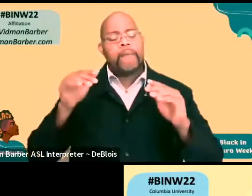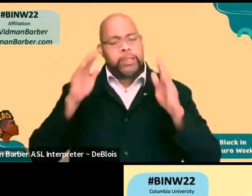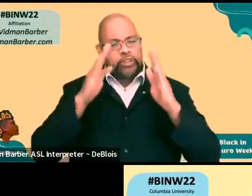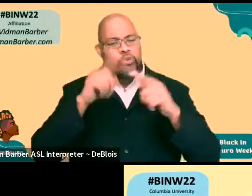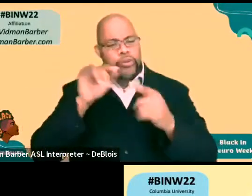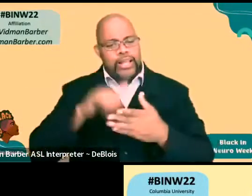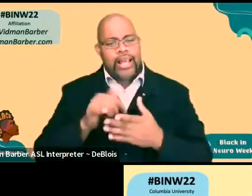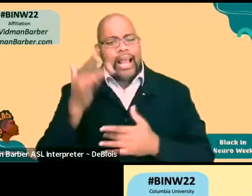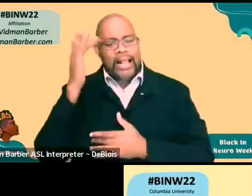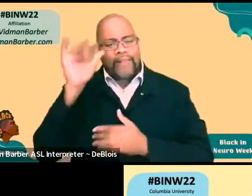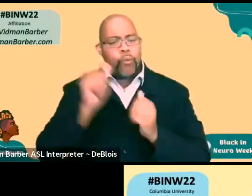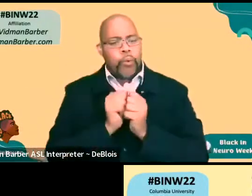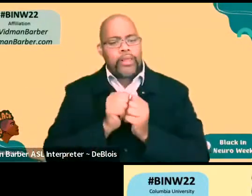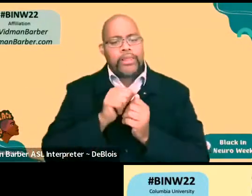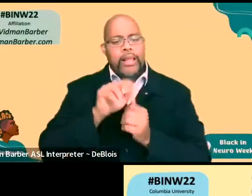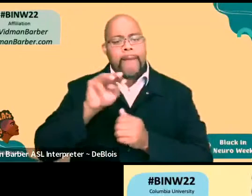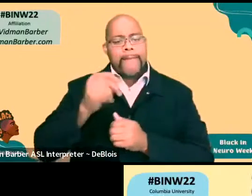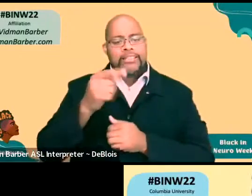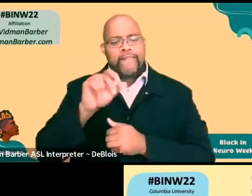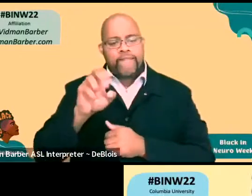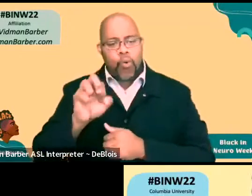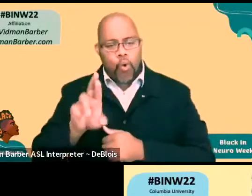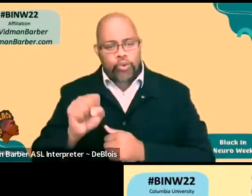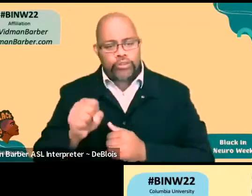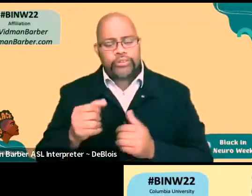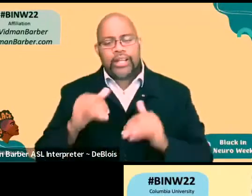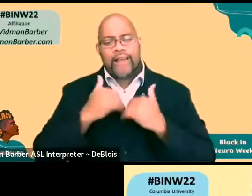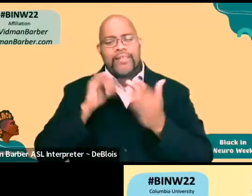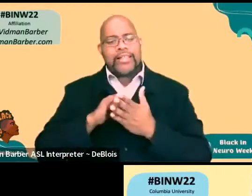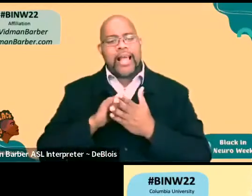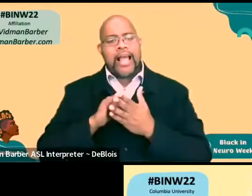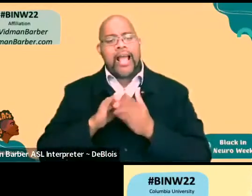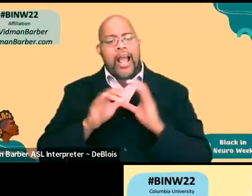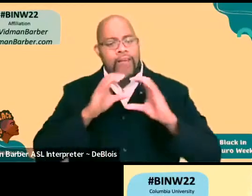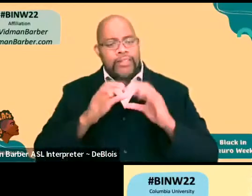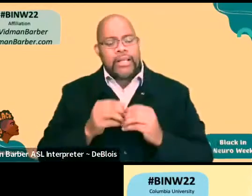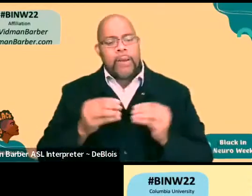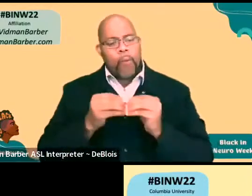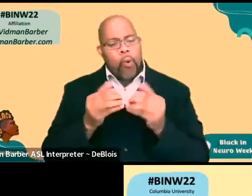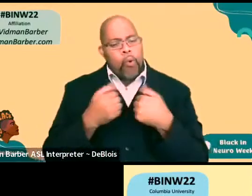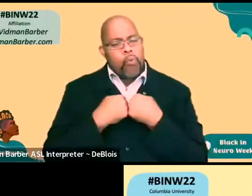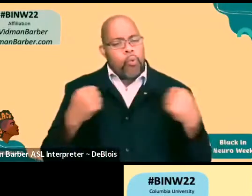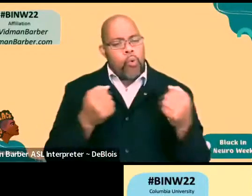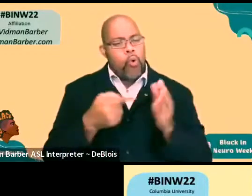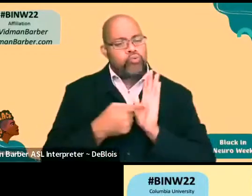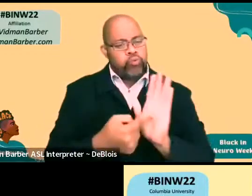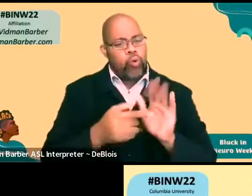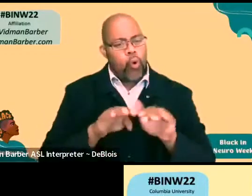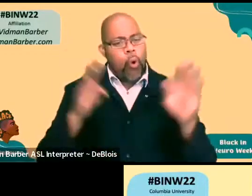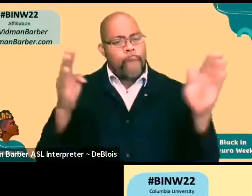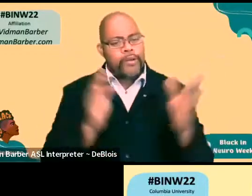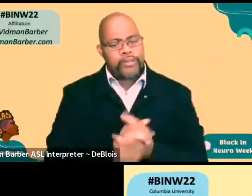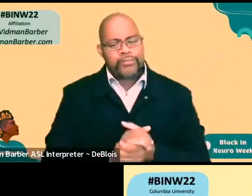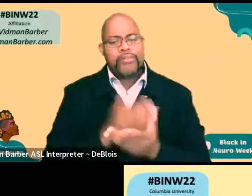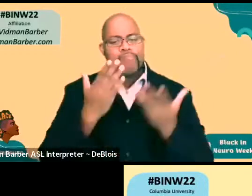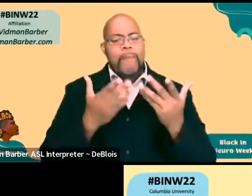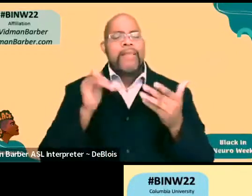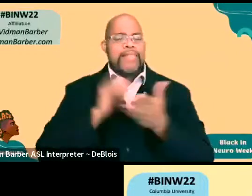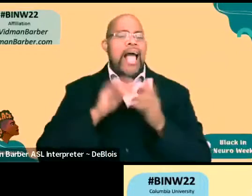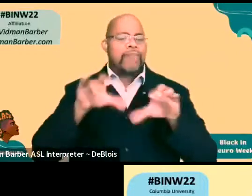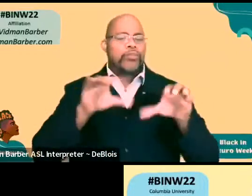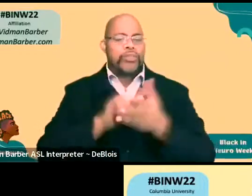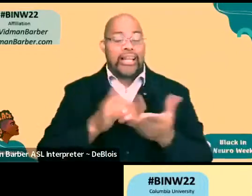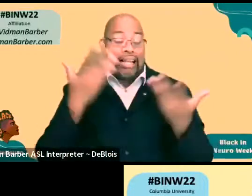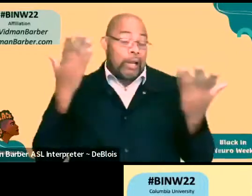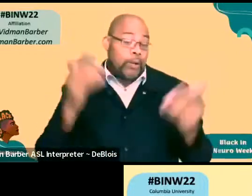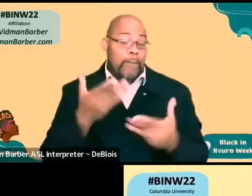being clever with your metaphors and just having those conversations a little candidly is probably the way to go. I don't